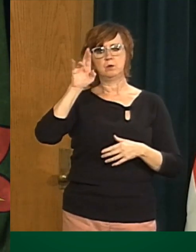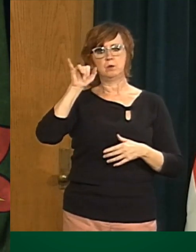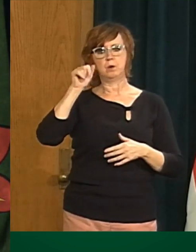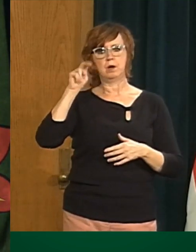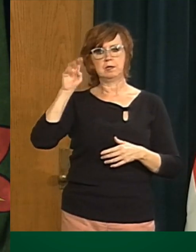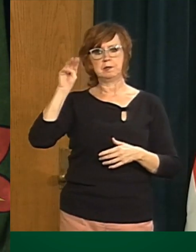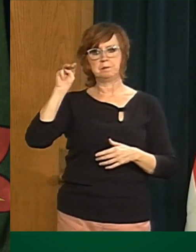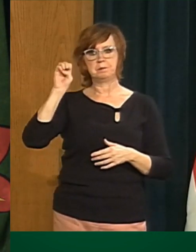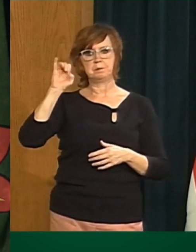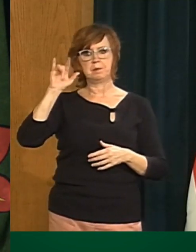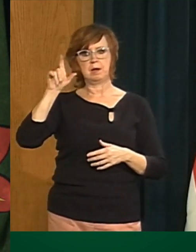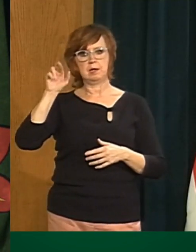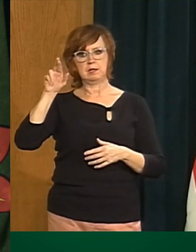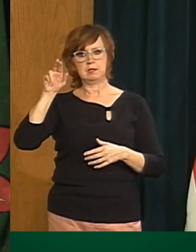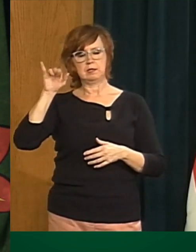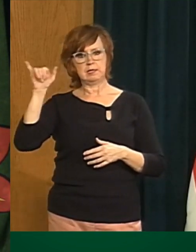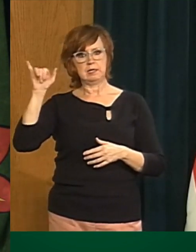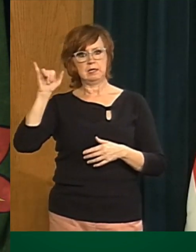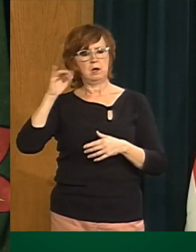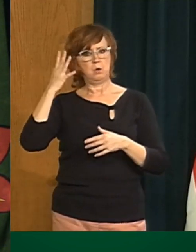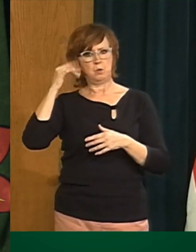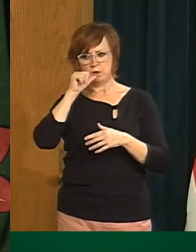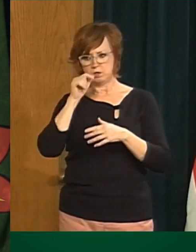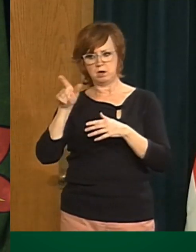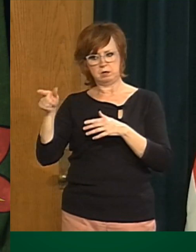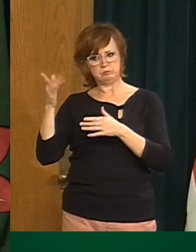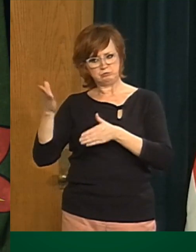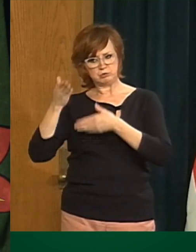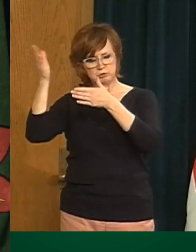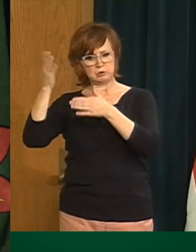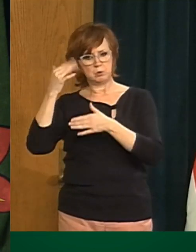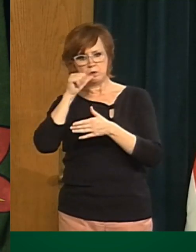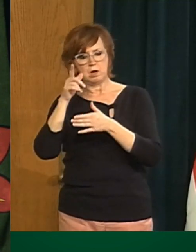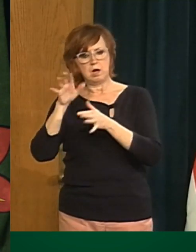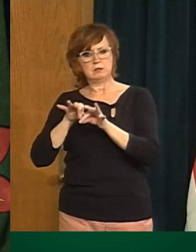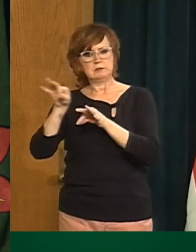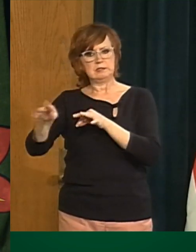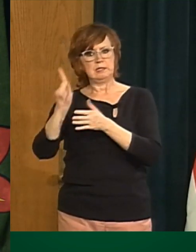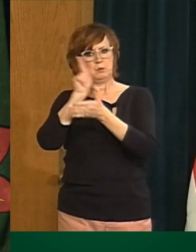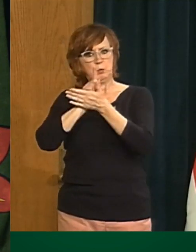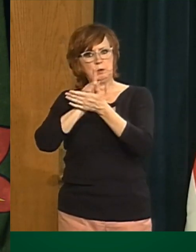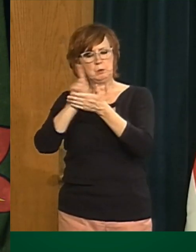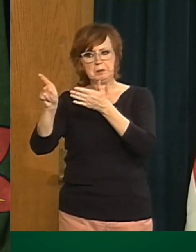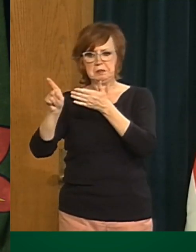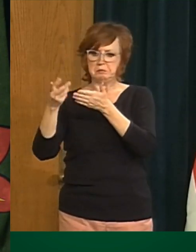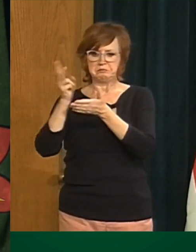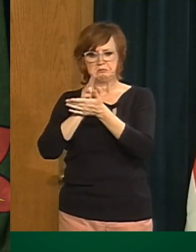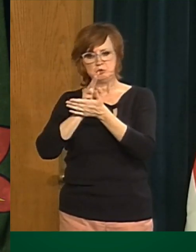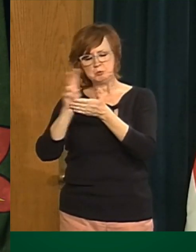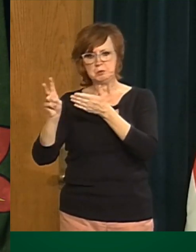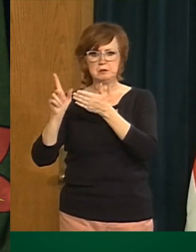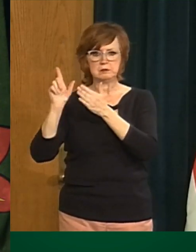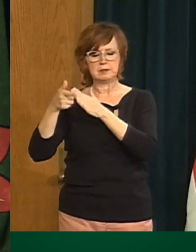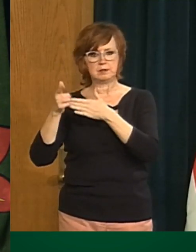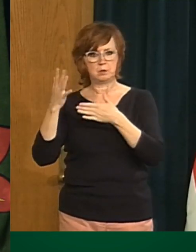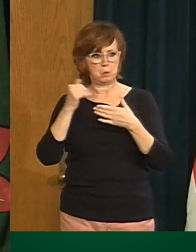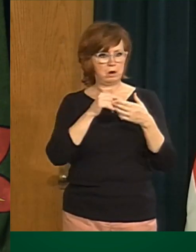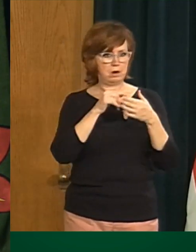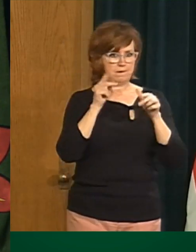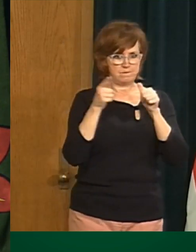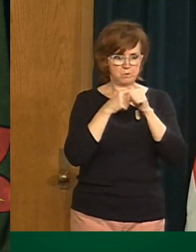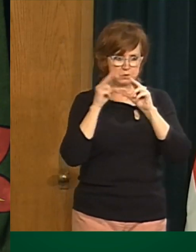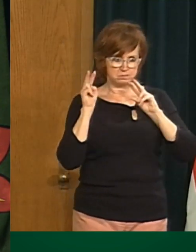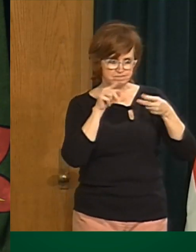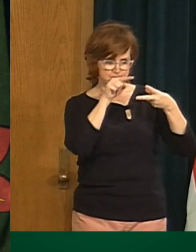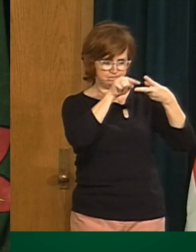or two until you see what's coming out of Lloydminster, what's coming out of Loche, to ensure that it is not spreading